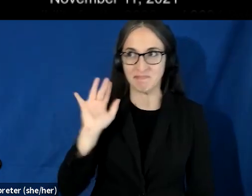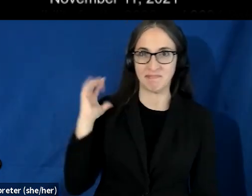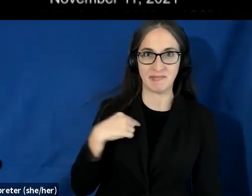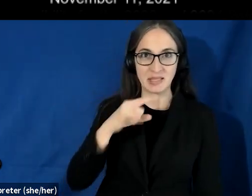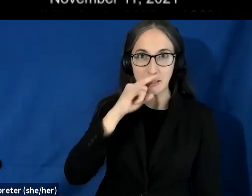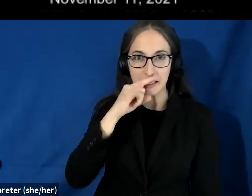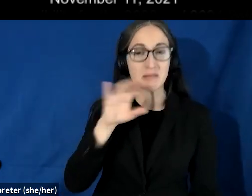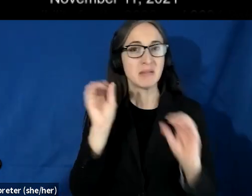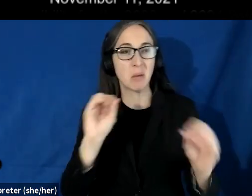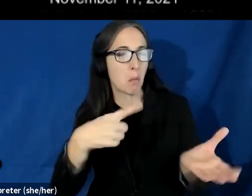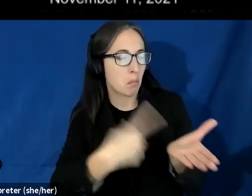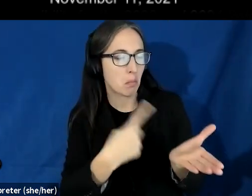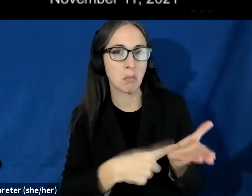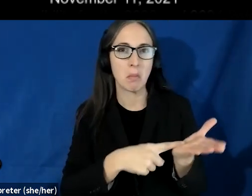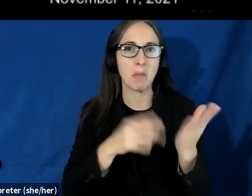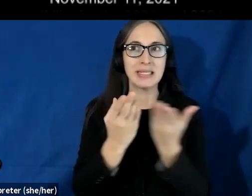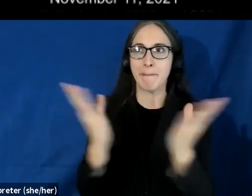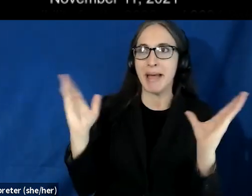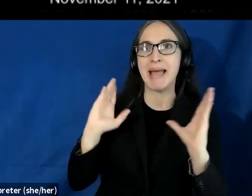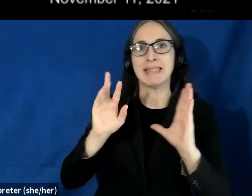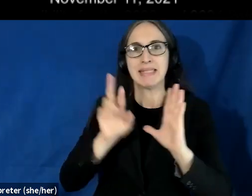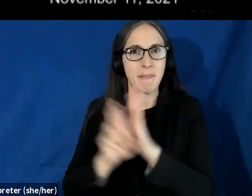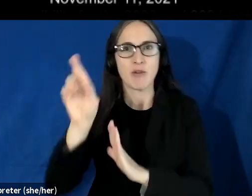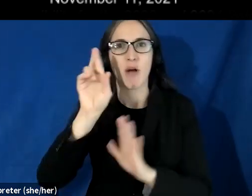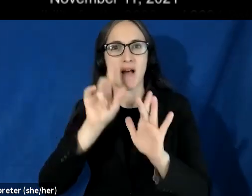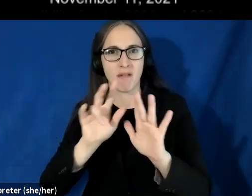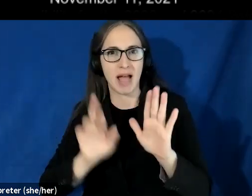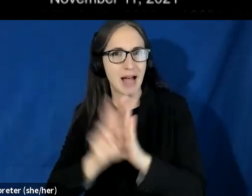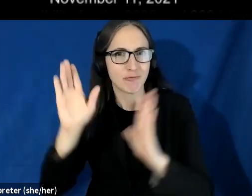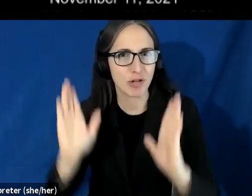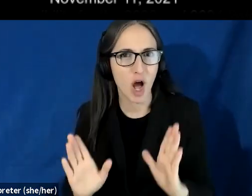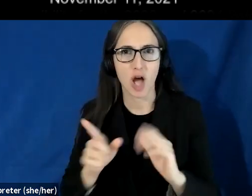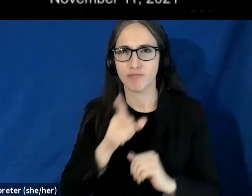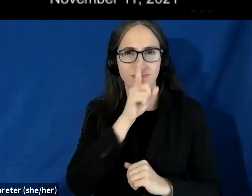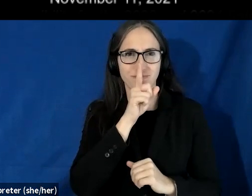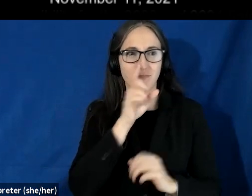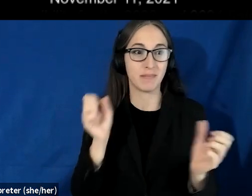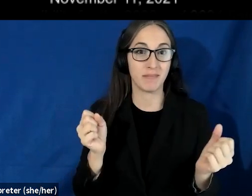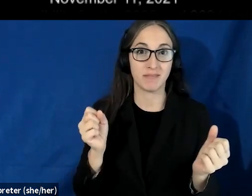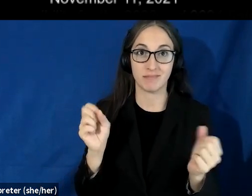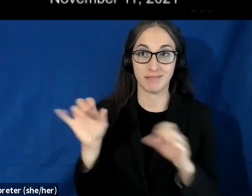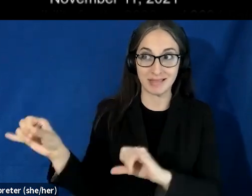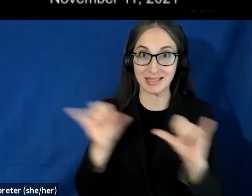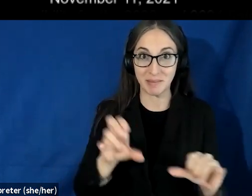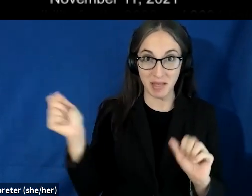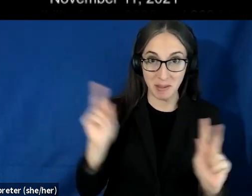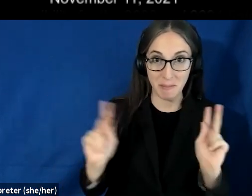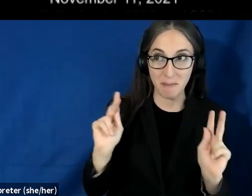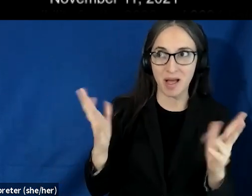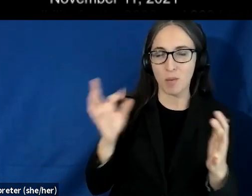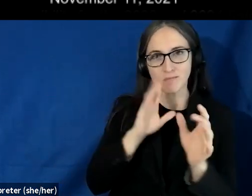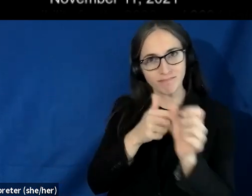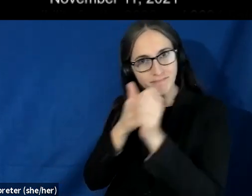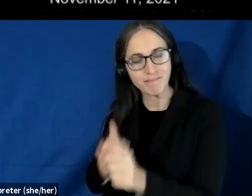space, spacecrafts, and astronauts around me. So like many other people in the world, I wanted to follow in the